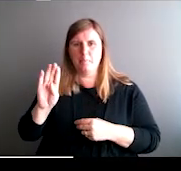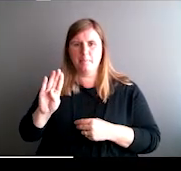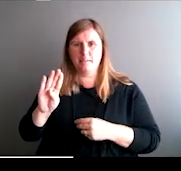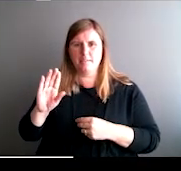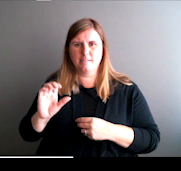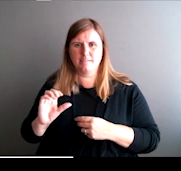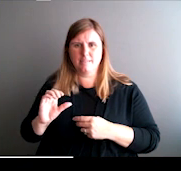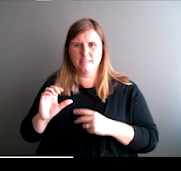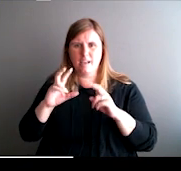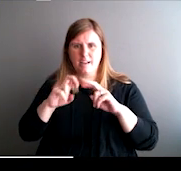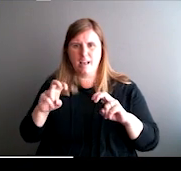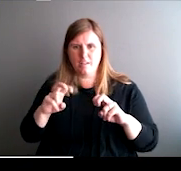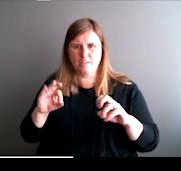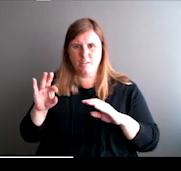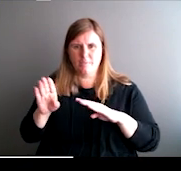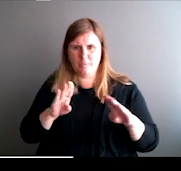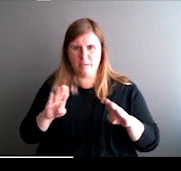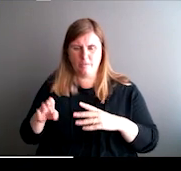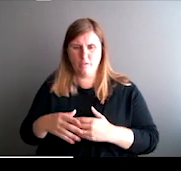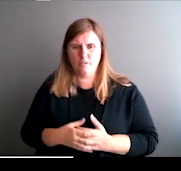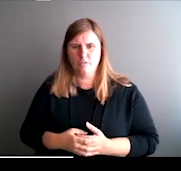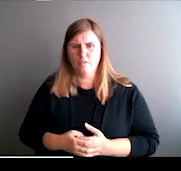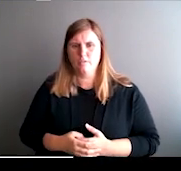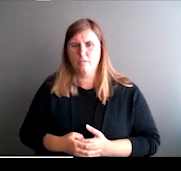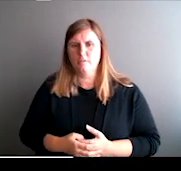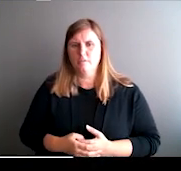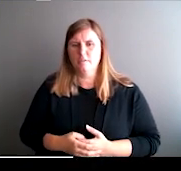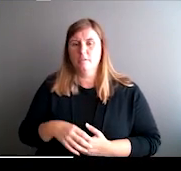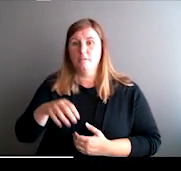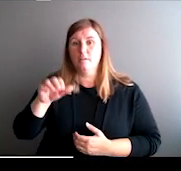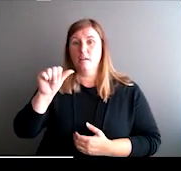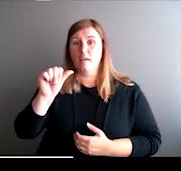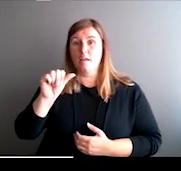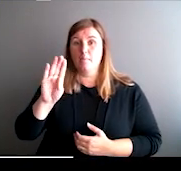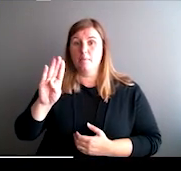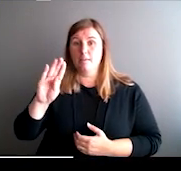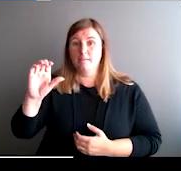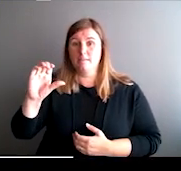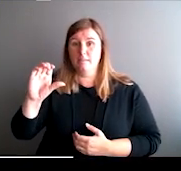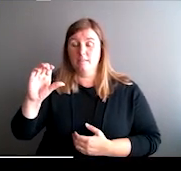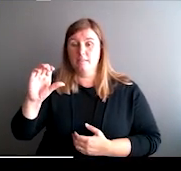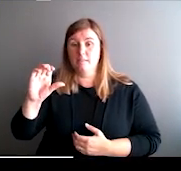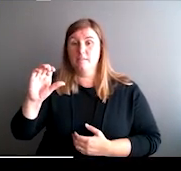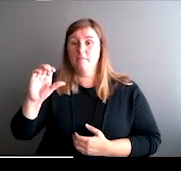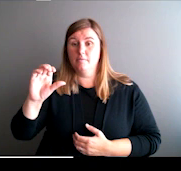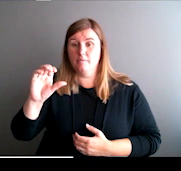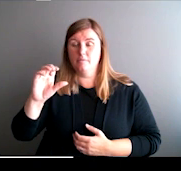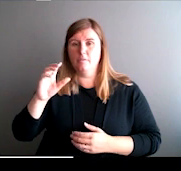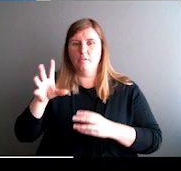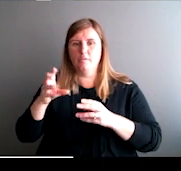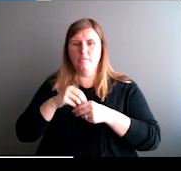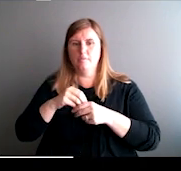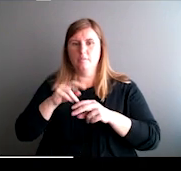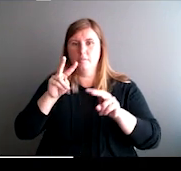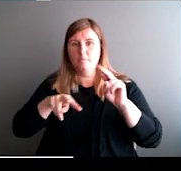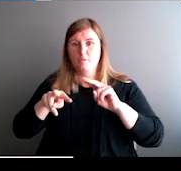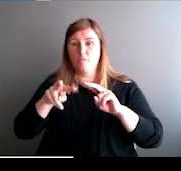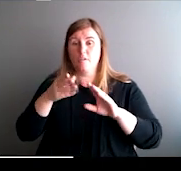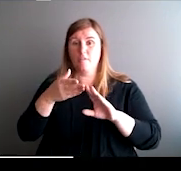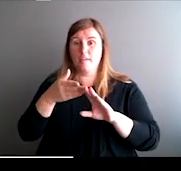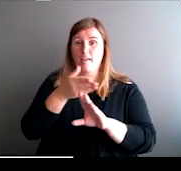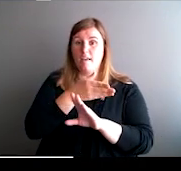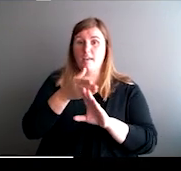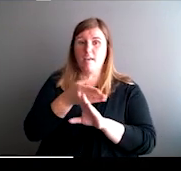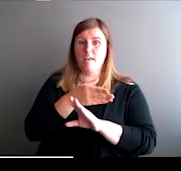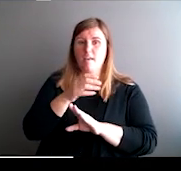ABC analysis of behavior. An ABC analysis of behavior involves observing the antecedent